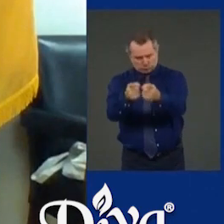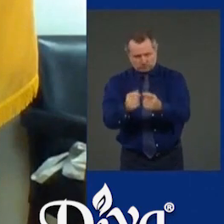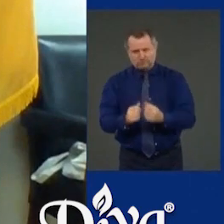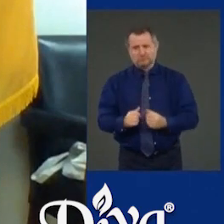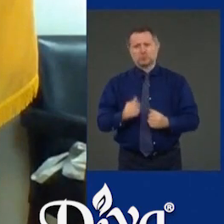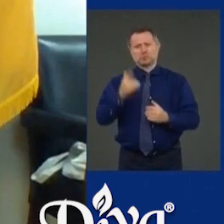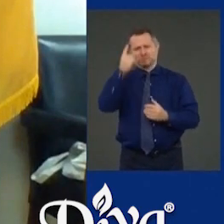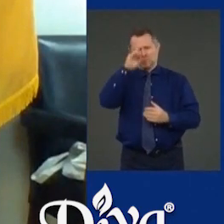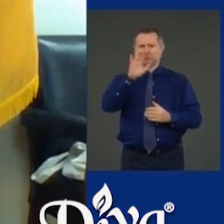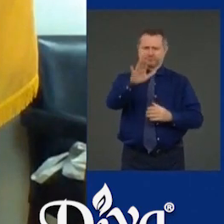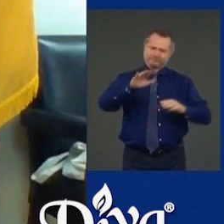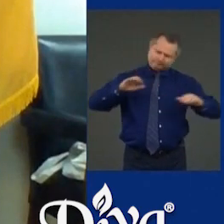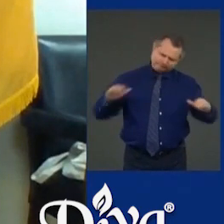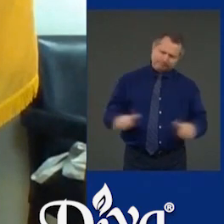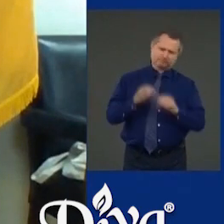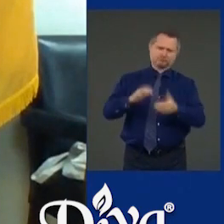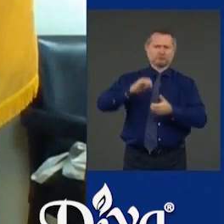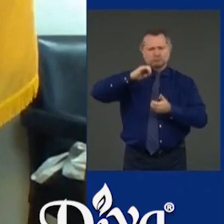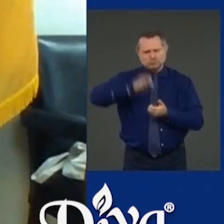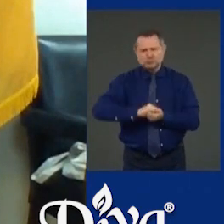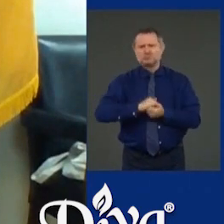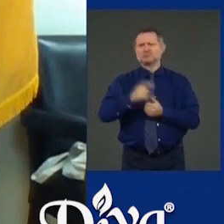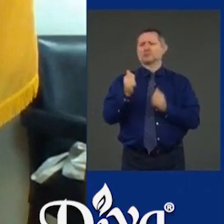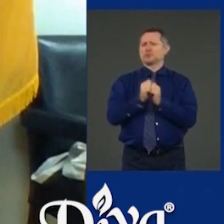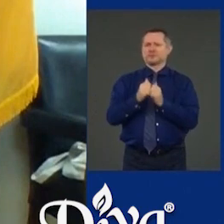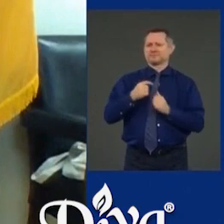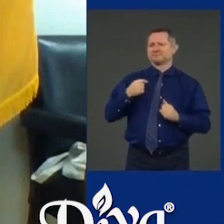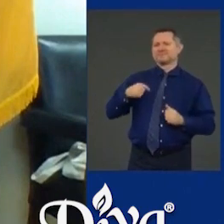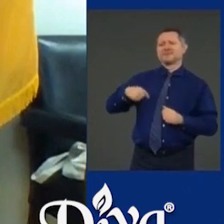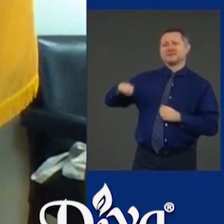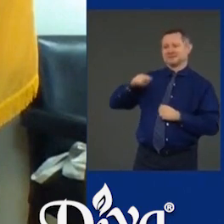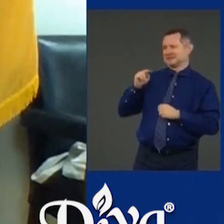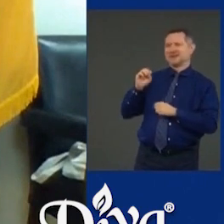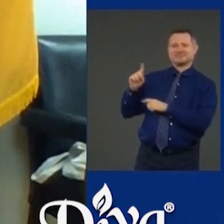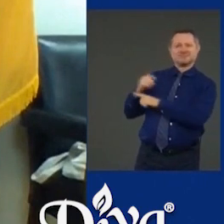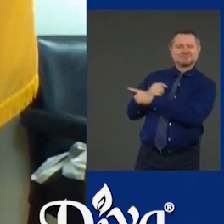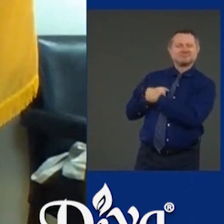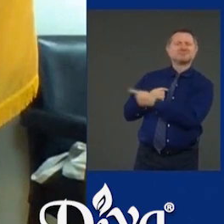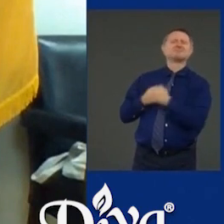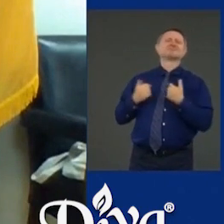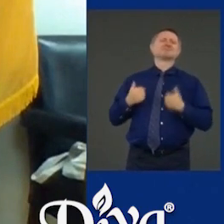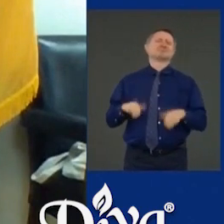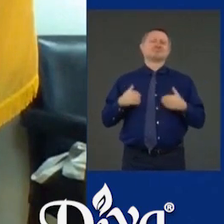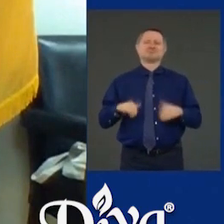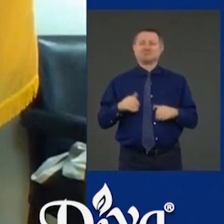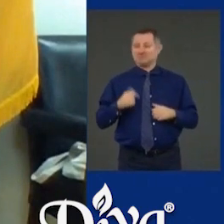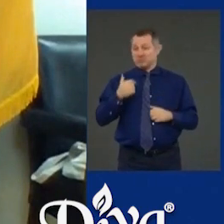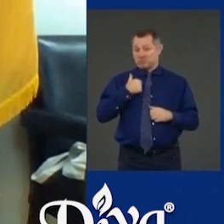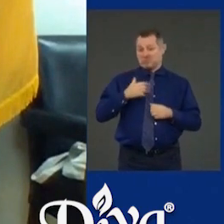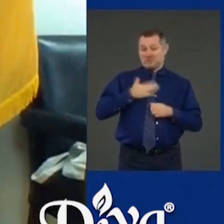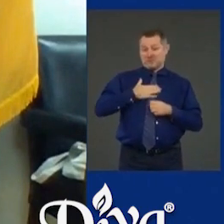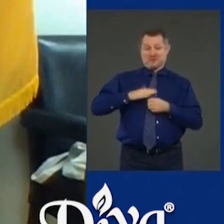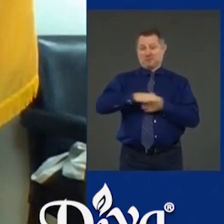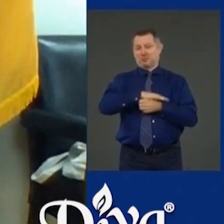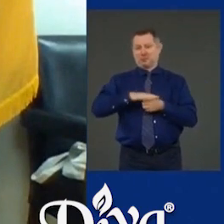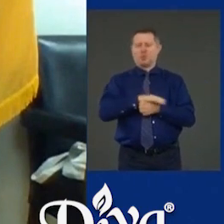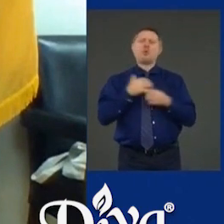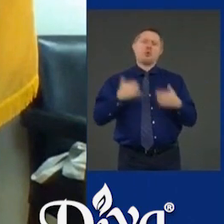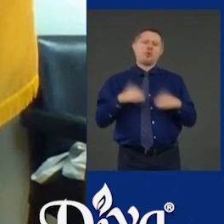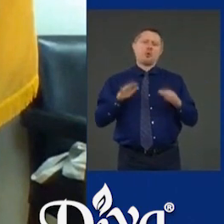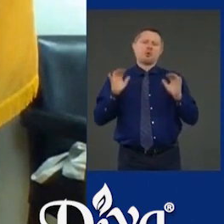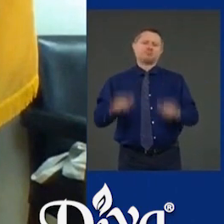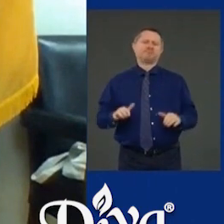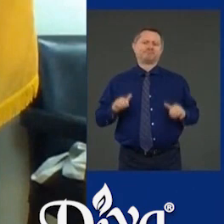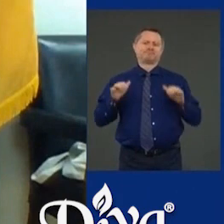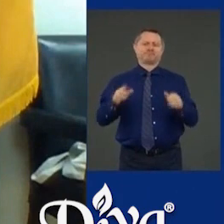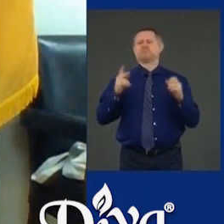for the partnership with you and with Ned. You know, we live in the densest neighborhood in America. We've been clobbered by